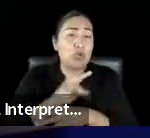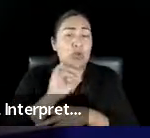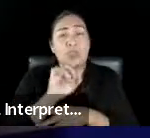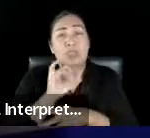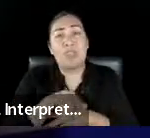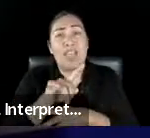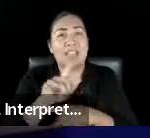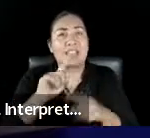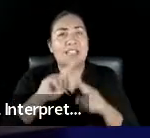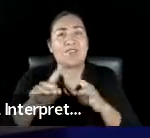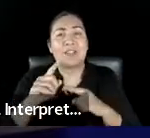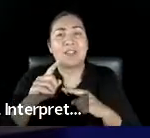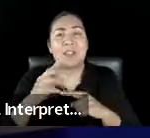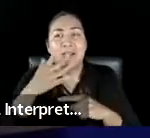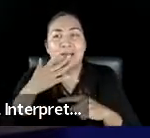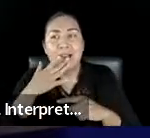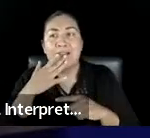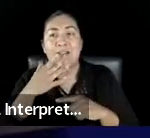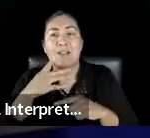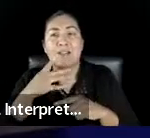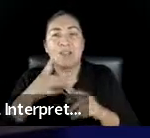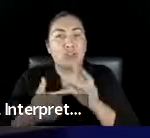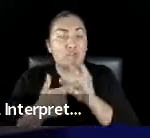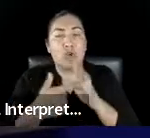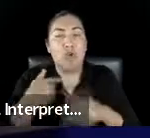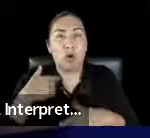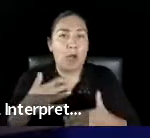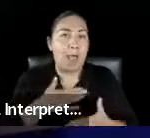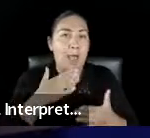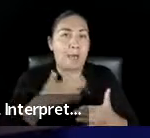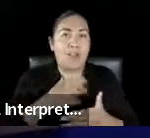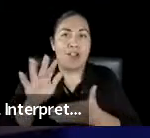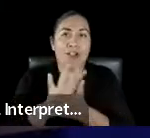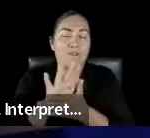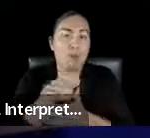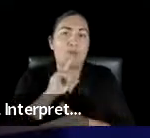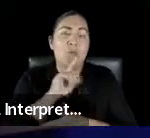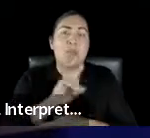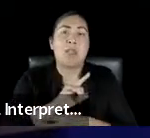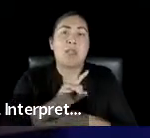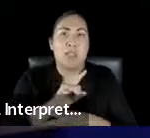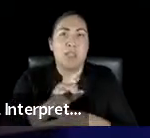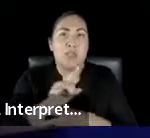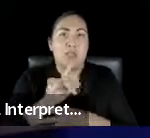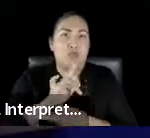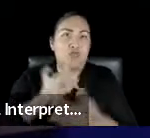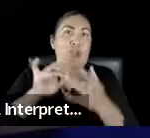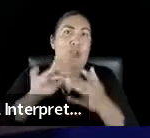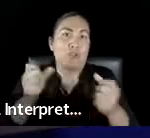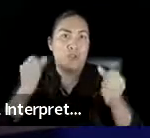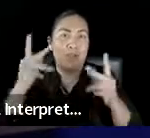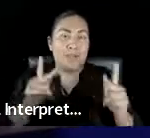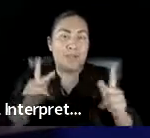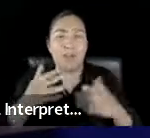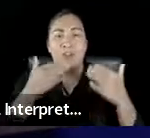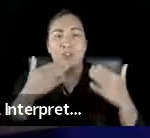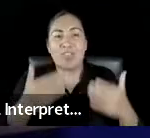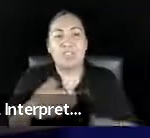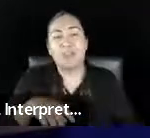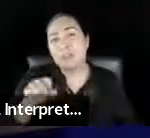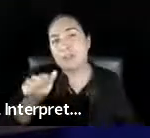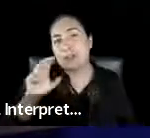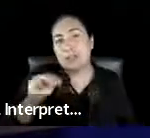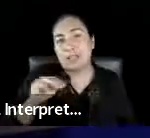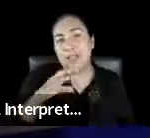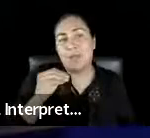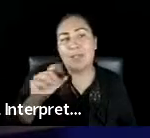in a simpler way. And we're super happy and grateful that our film has reached this many people. Thank you. This is Sam and